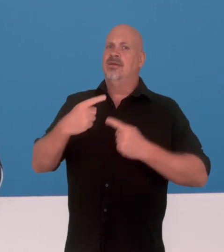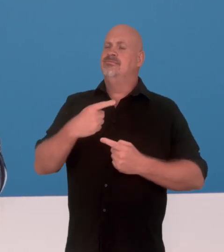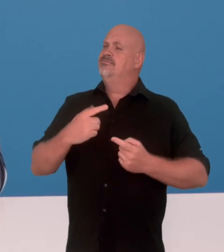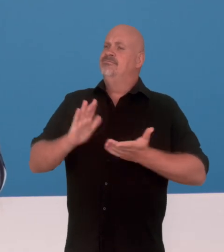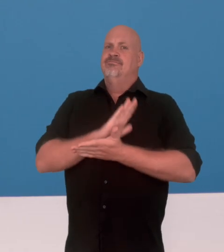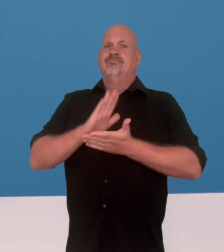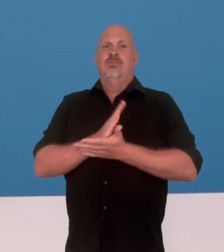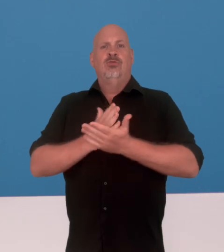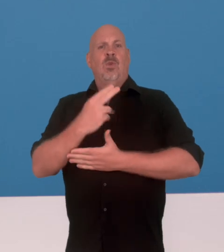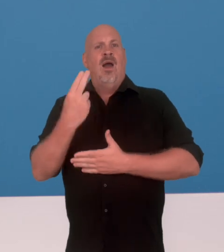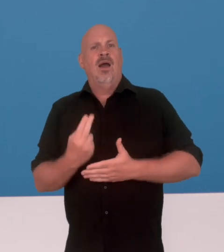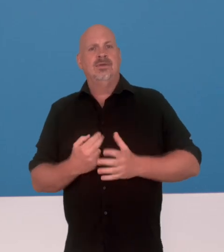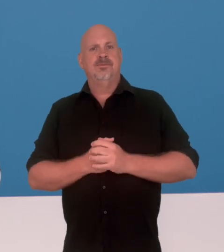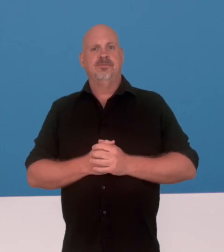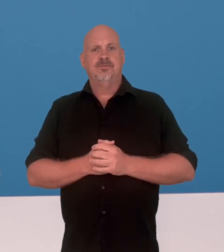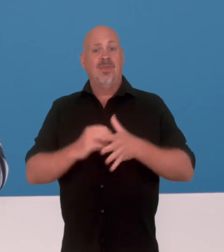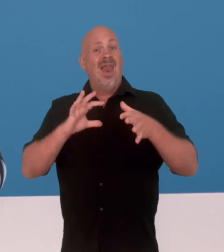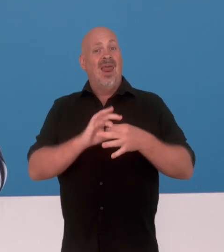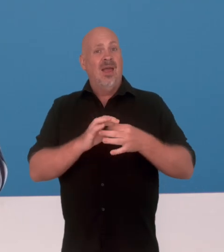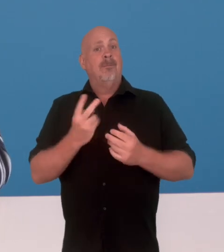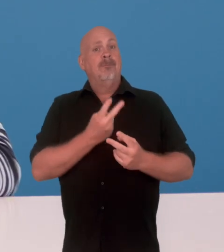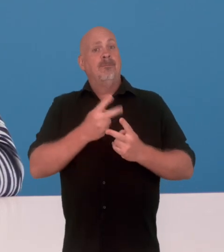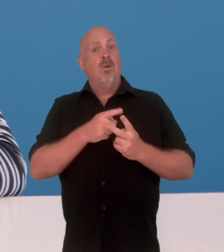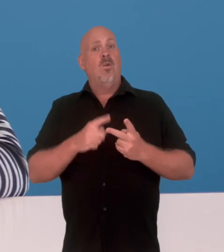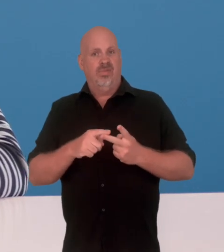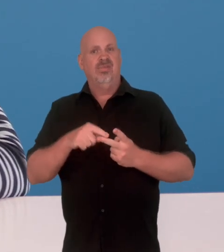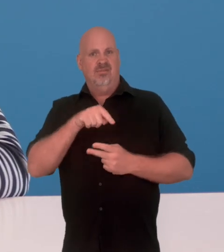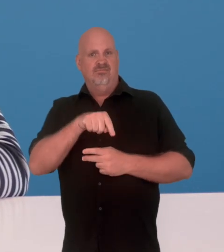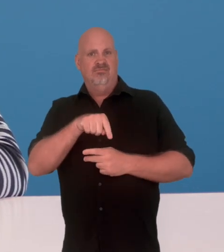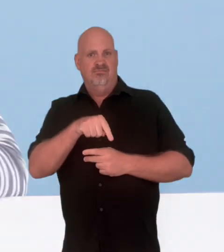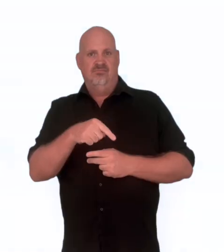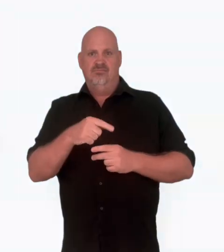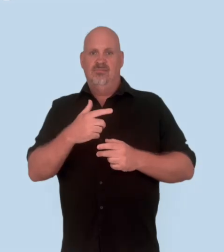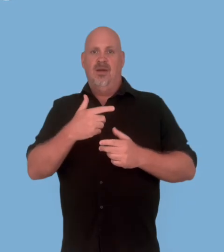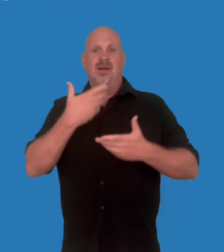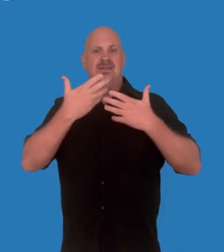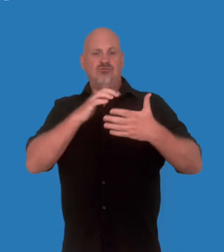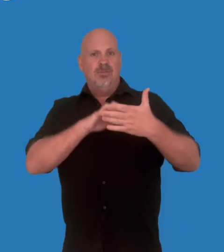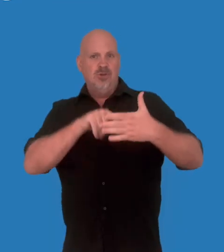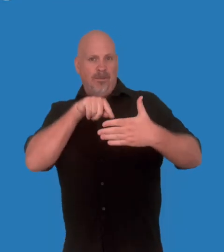survey in the description below. Thanks again, and we really hope to see you for the next one.